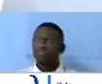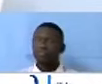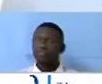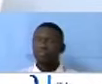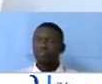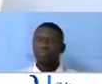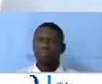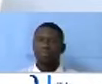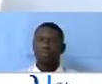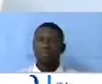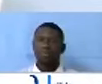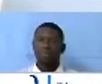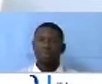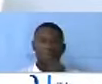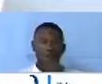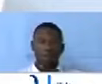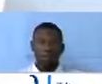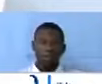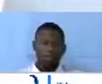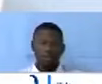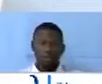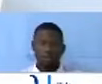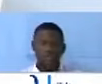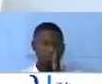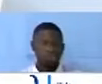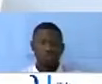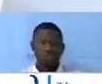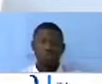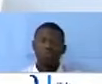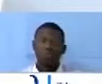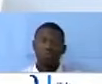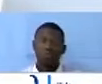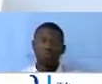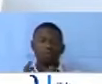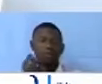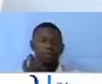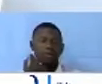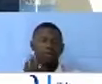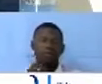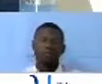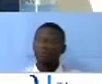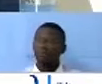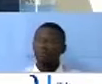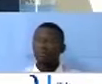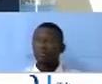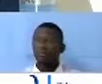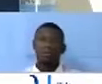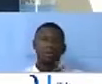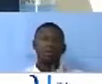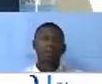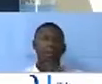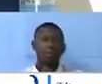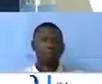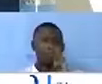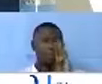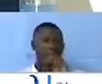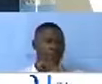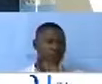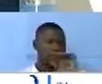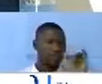on the record. Said they are not truthful with victims. Ñoo nekkuñ ay waxkati dëgg. And Mr. Barry, a trend is